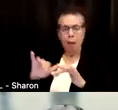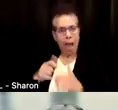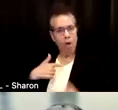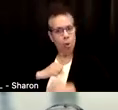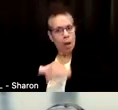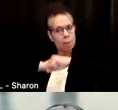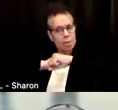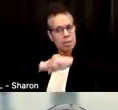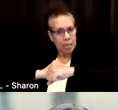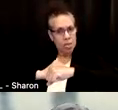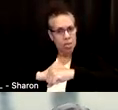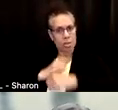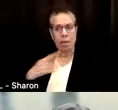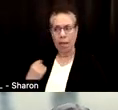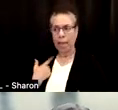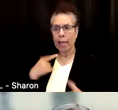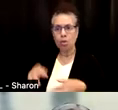and deferred action?